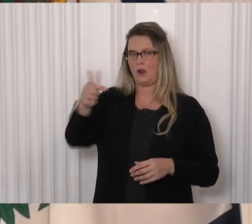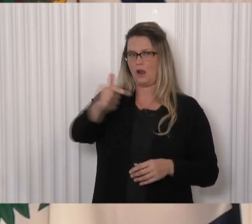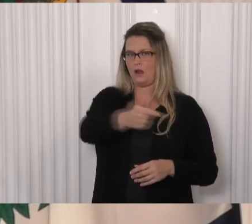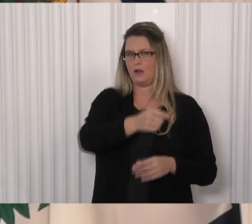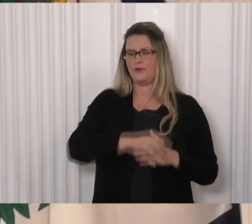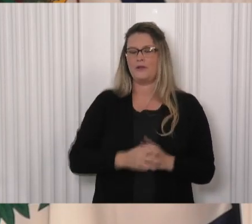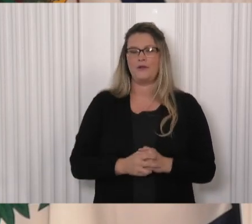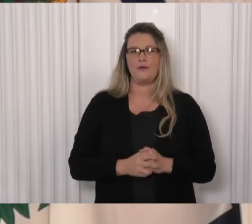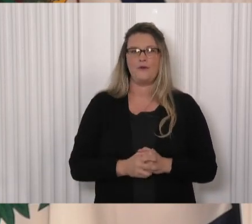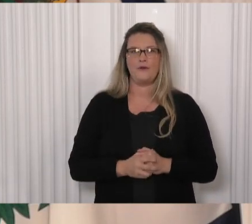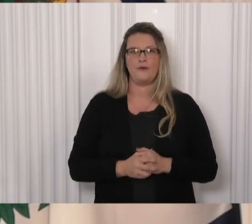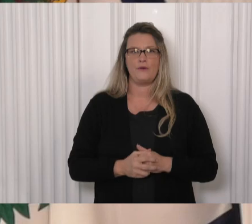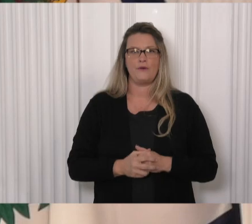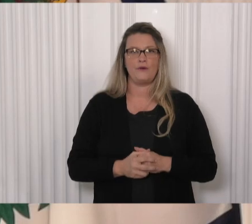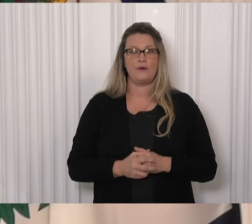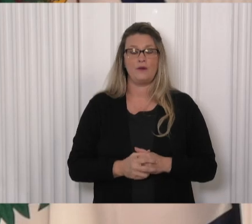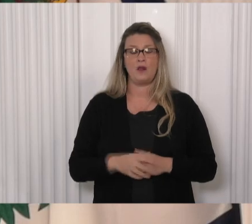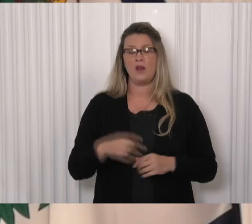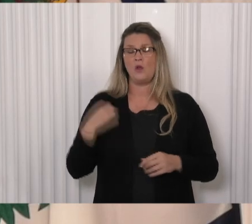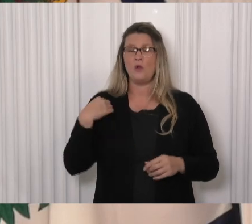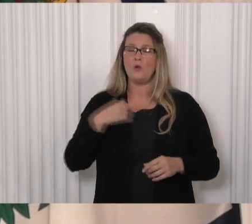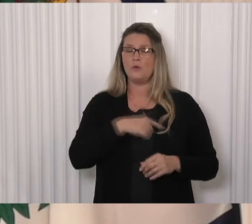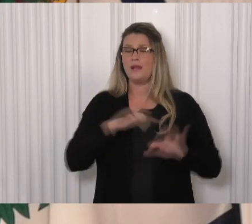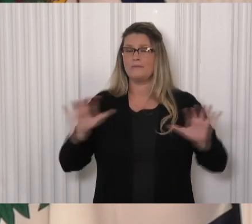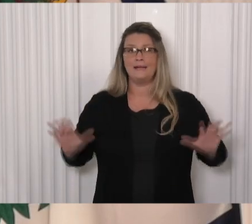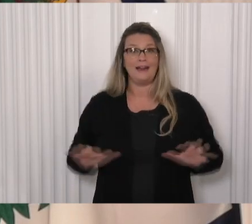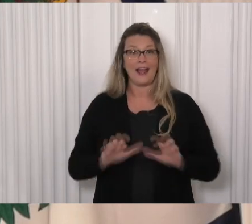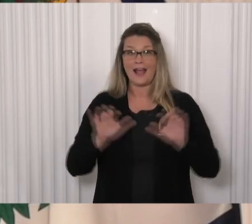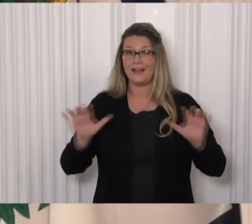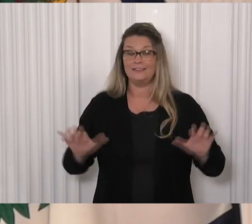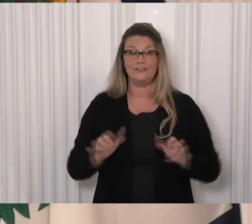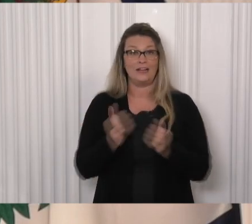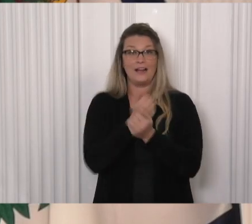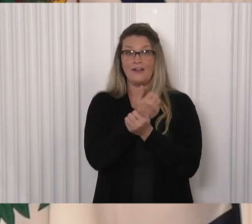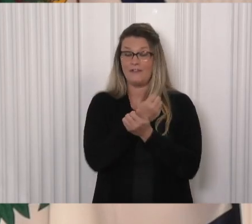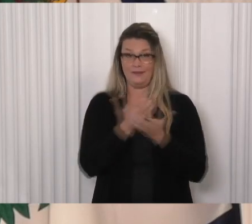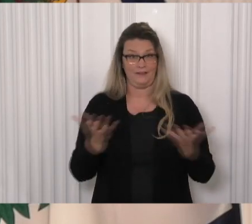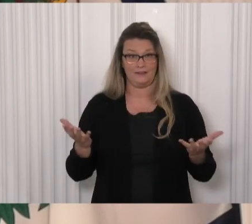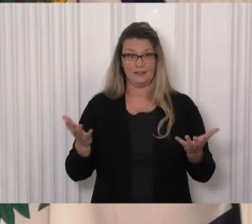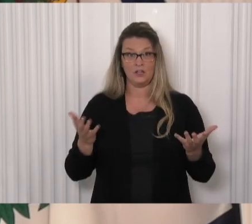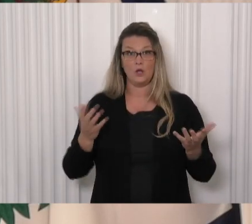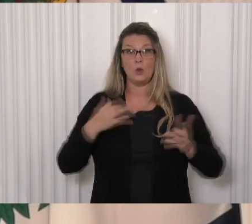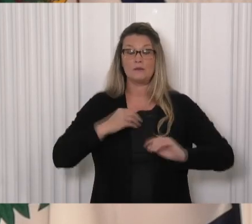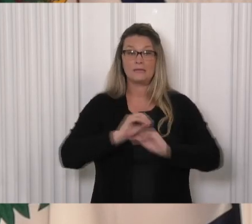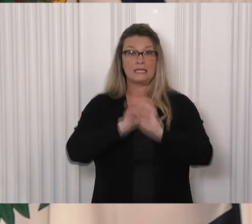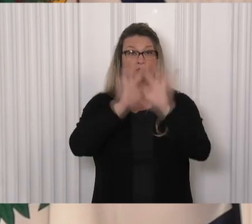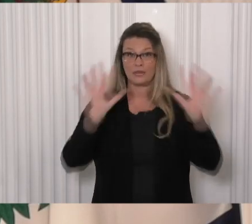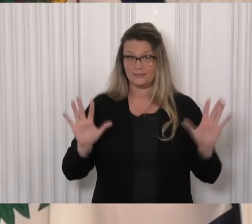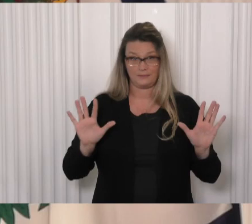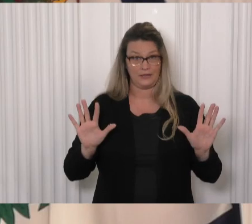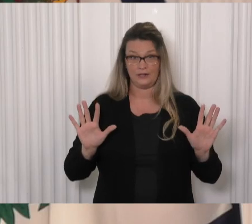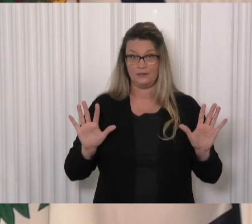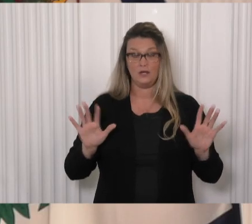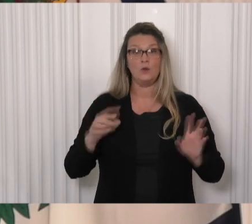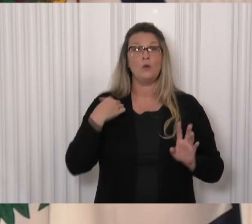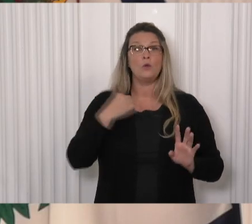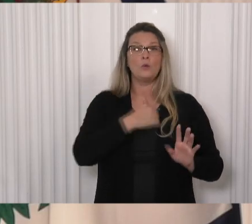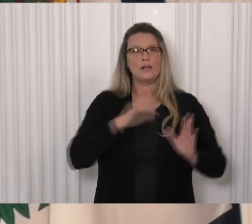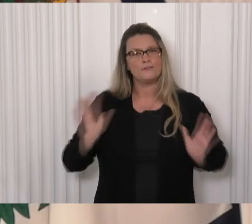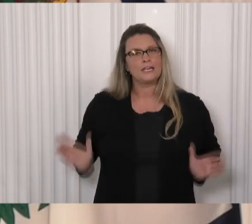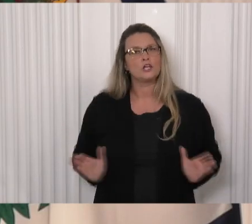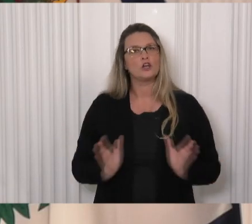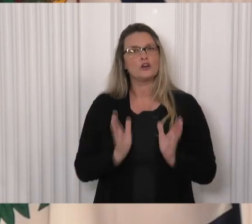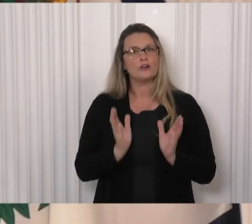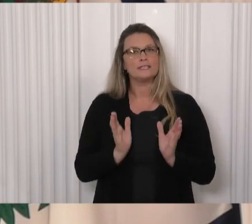We have absolutely been proactive in every way, shape, form, or fashion. We have been transparent beyond belief. We have encouraged